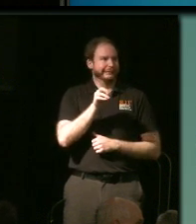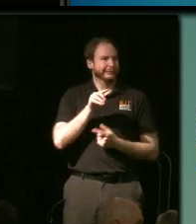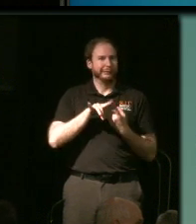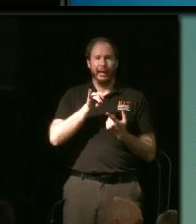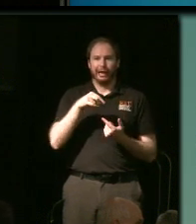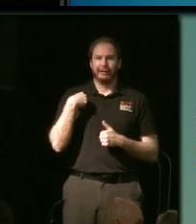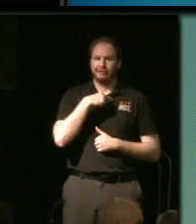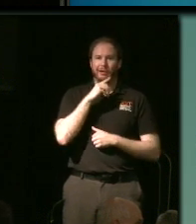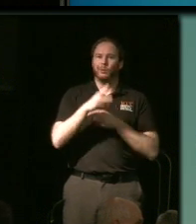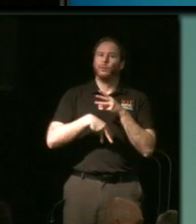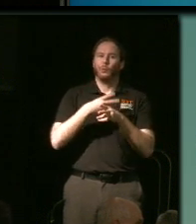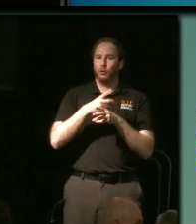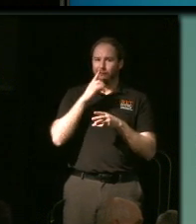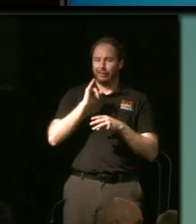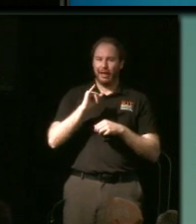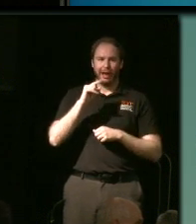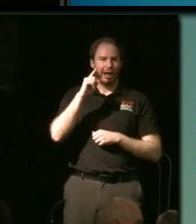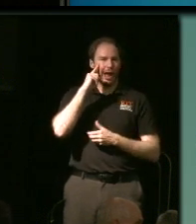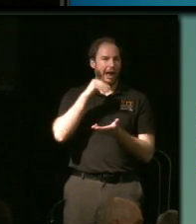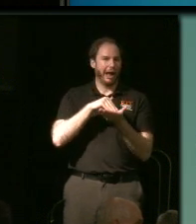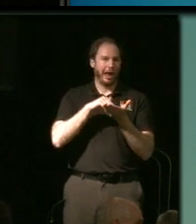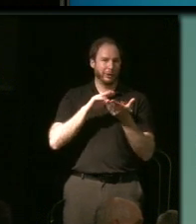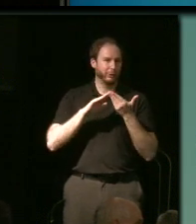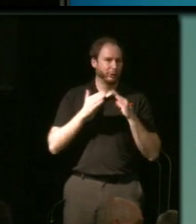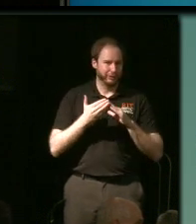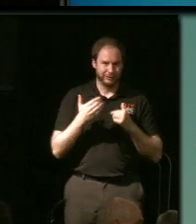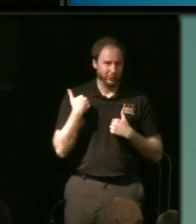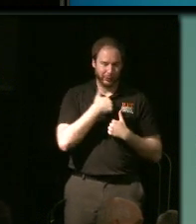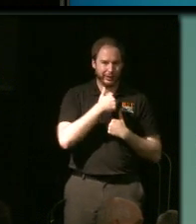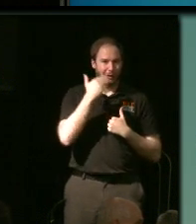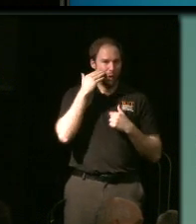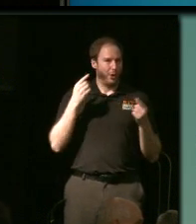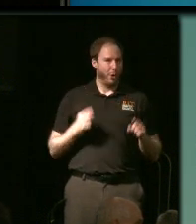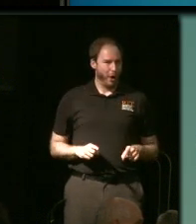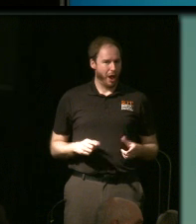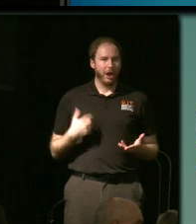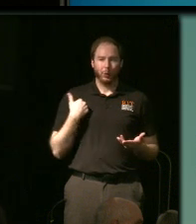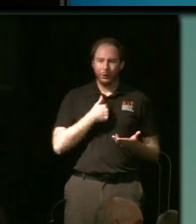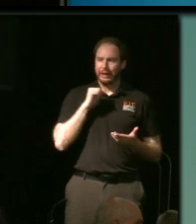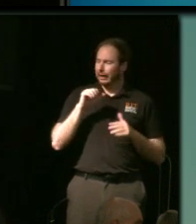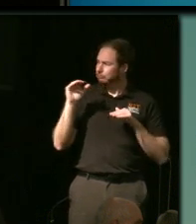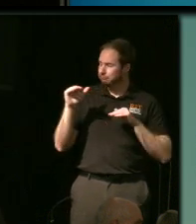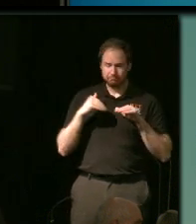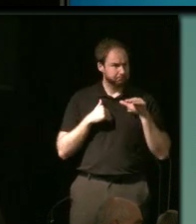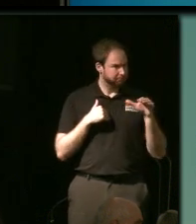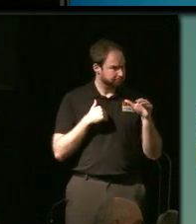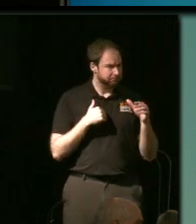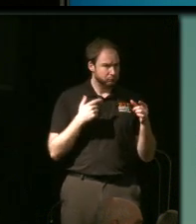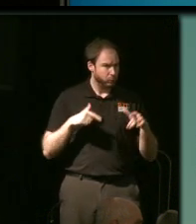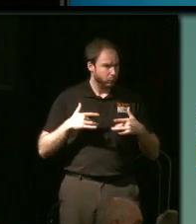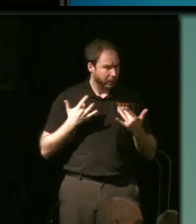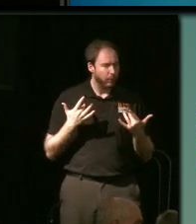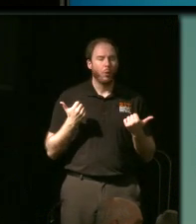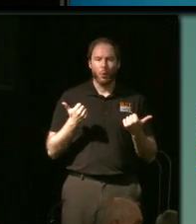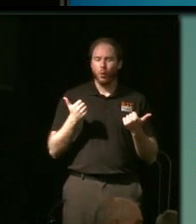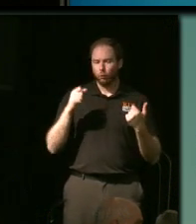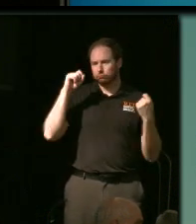of us in the world. We know each other. We know what's going on. And we can get the inside scoop on these studies.